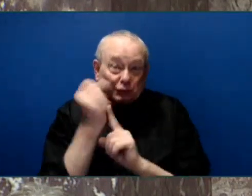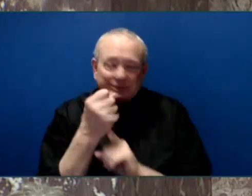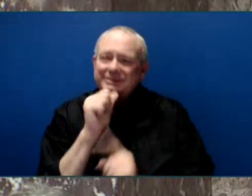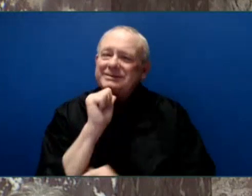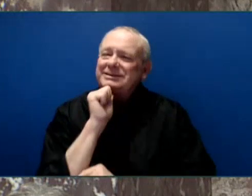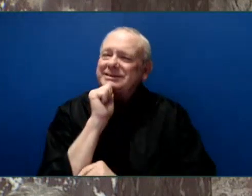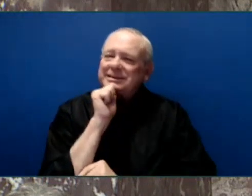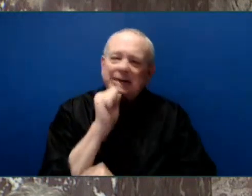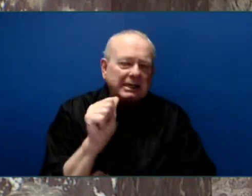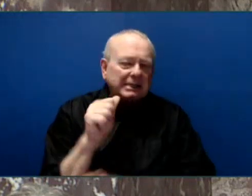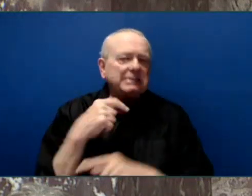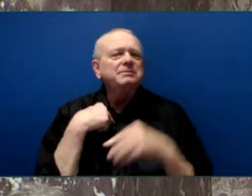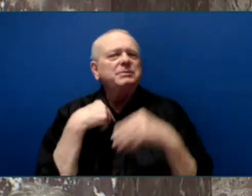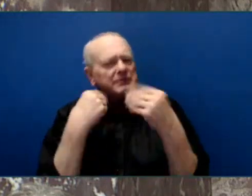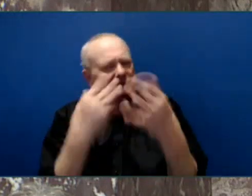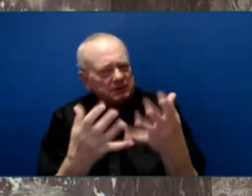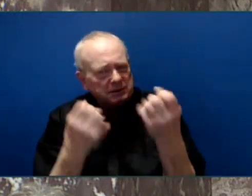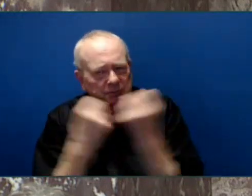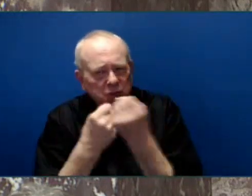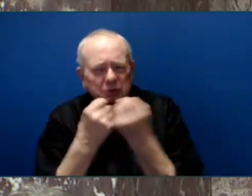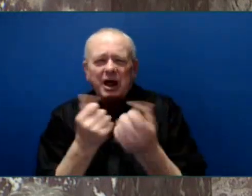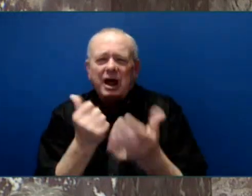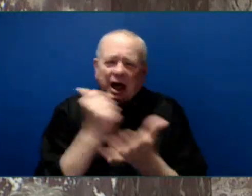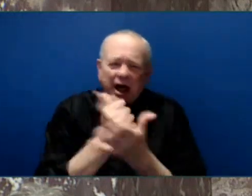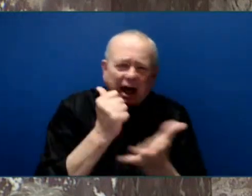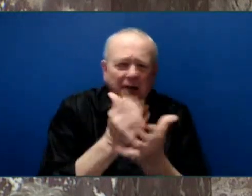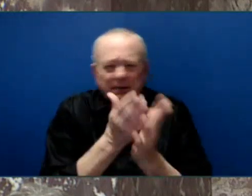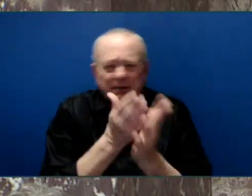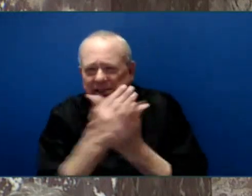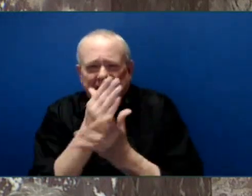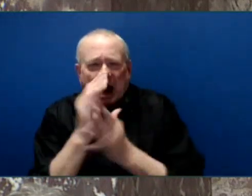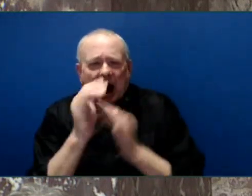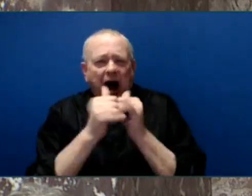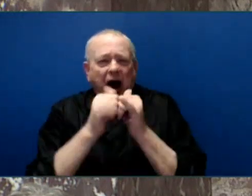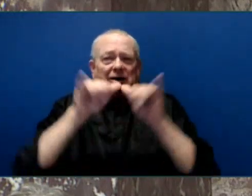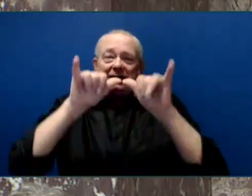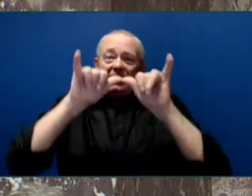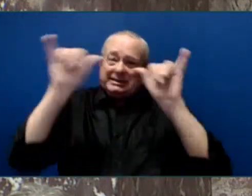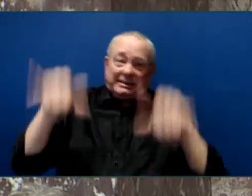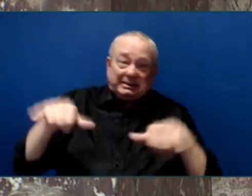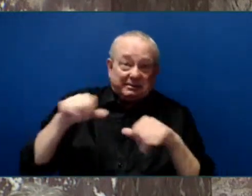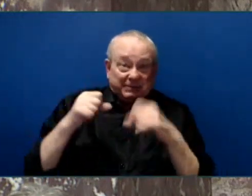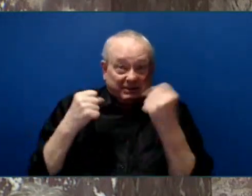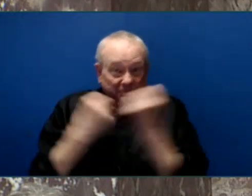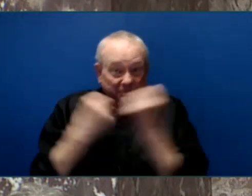people navigate the system. But we fully acknowledge that this will be a challenging time for many individuals and families.